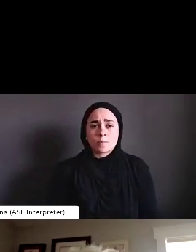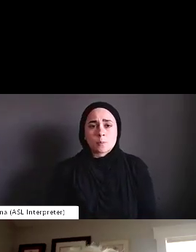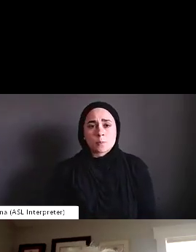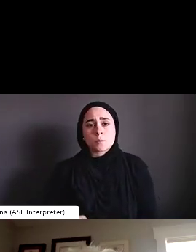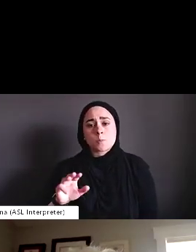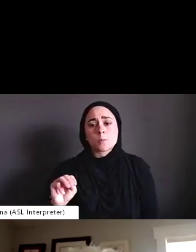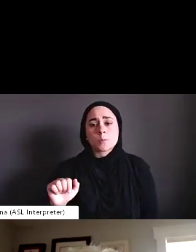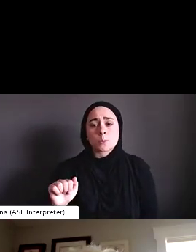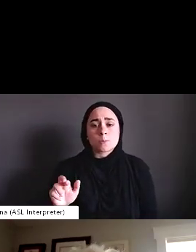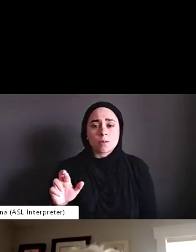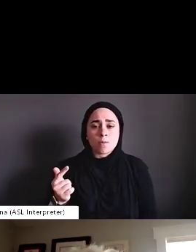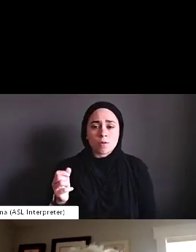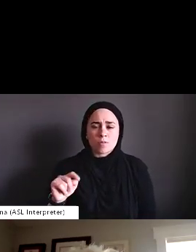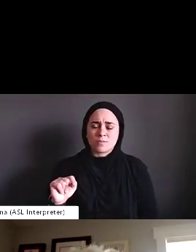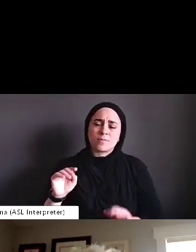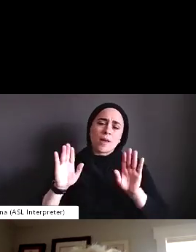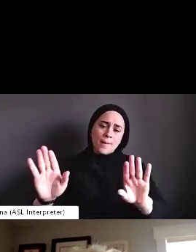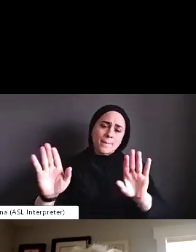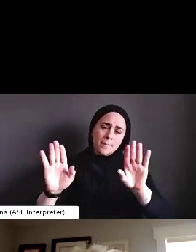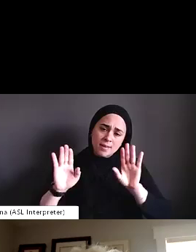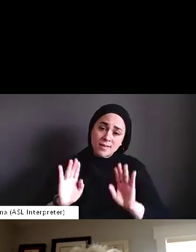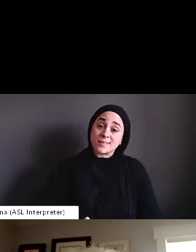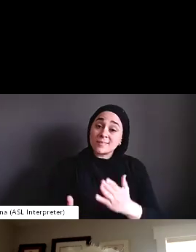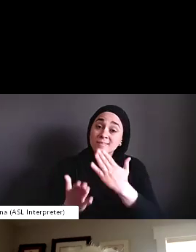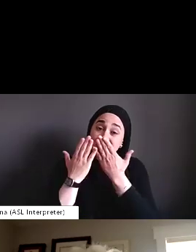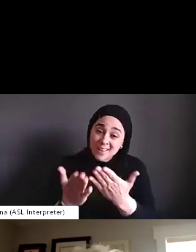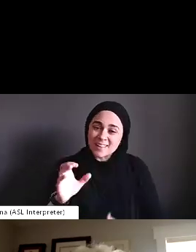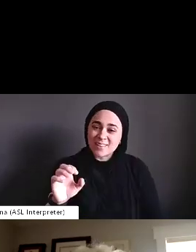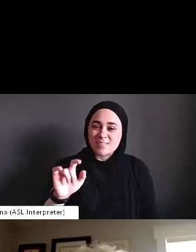Amazing. Thank you so much, Olive.